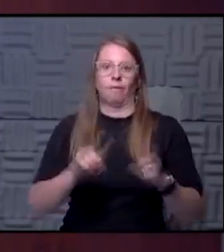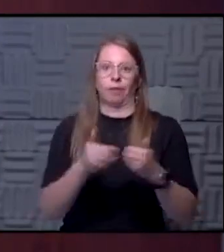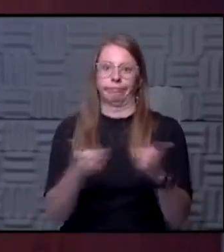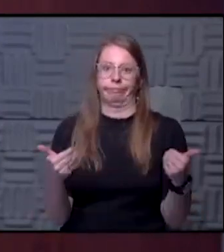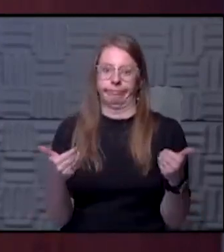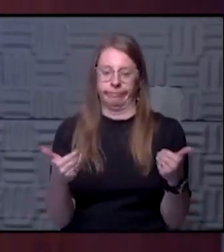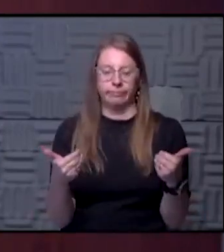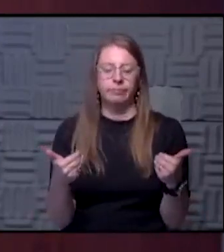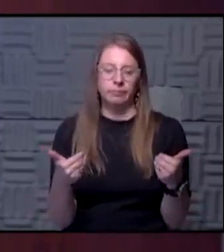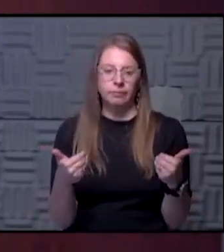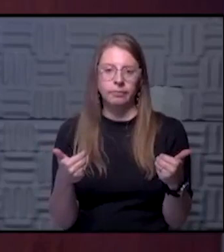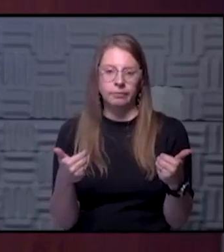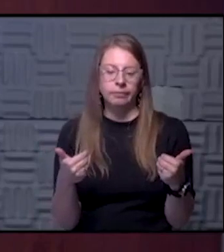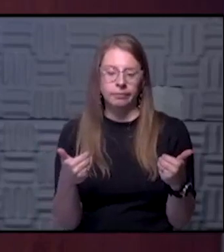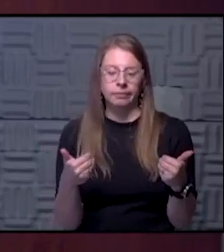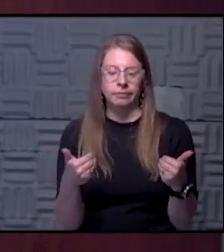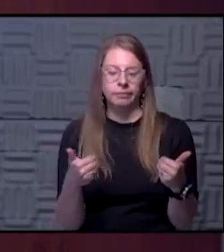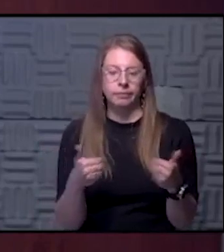right? This is